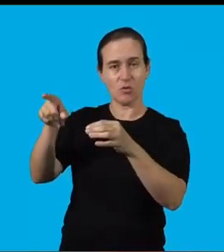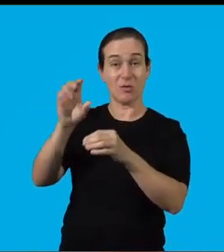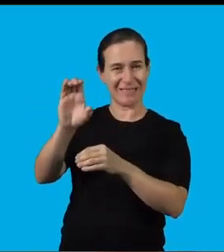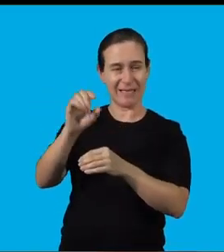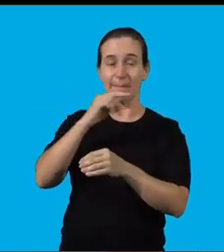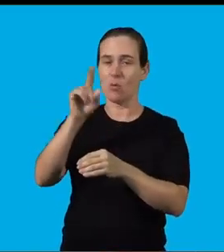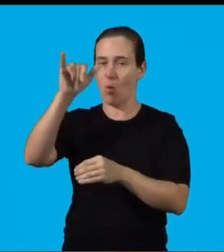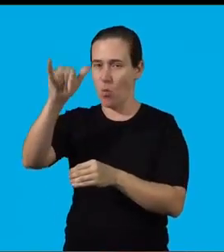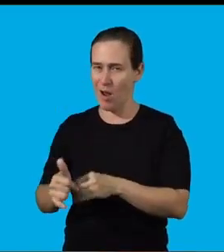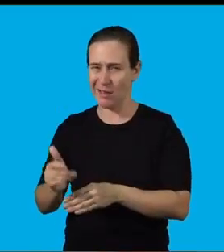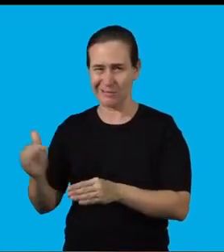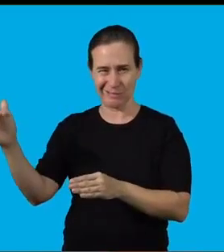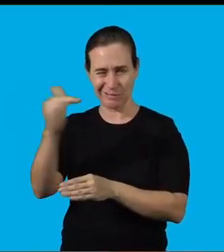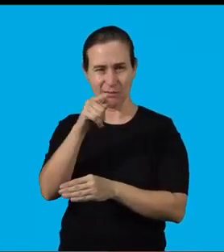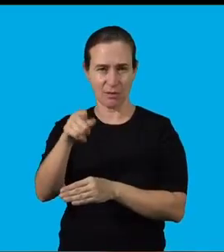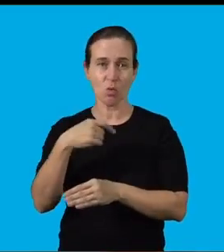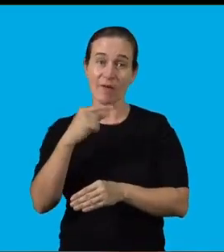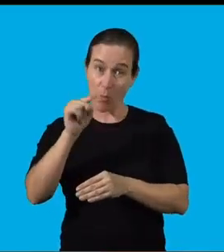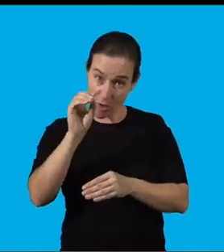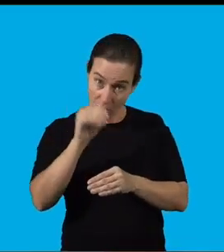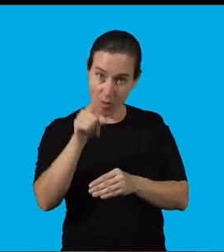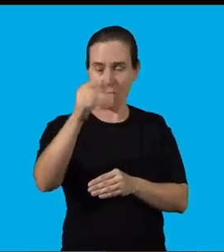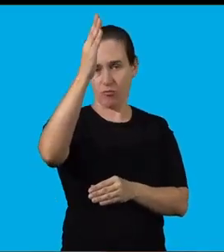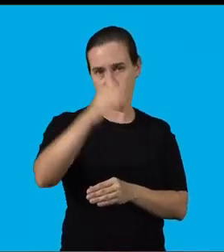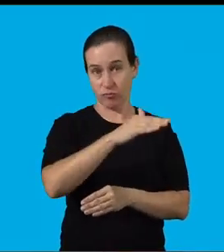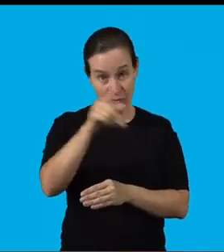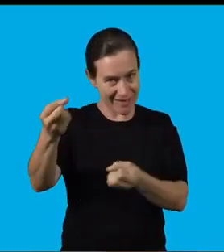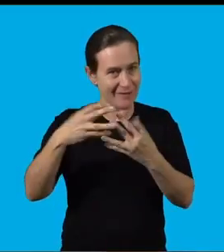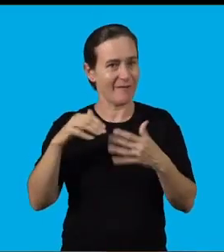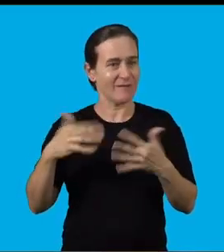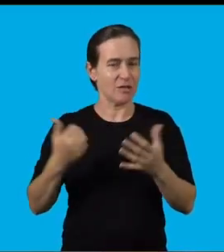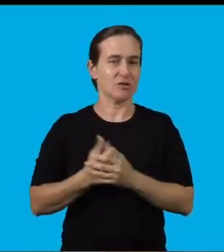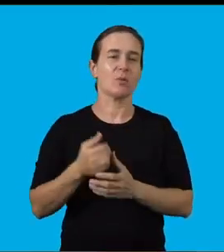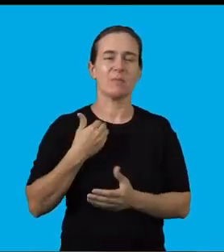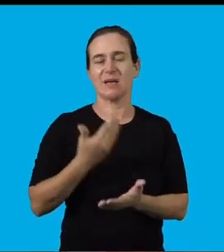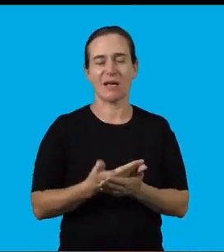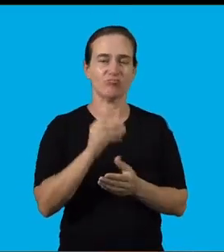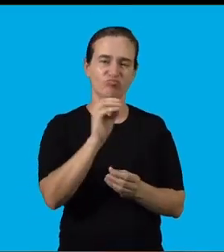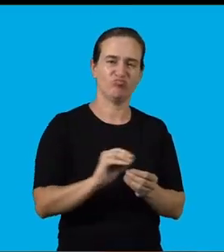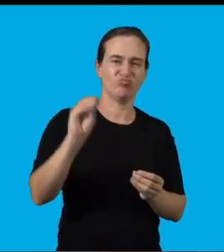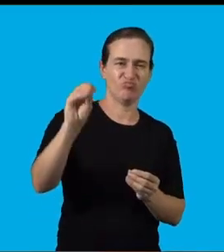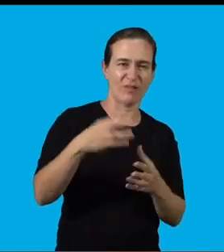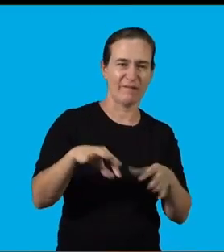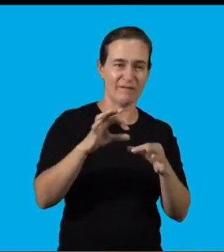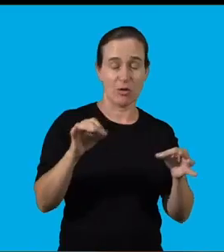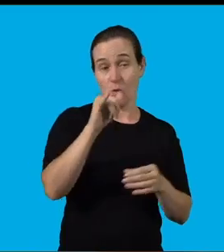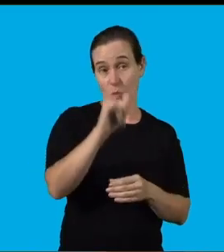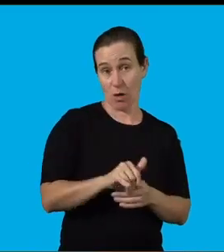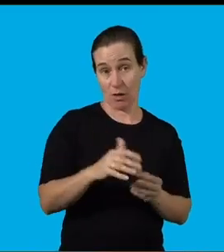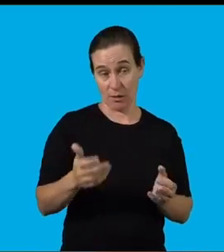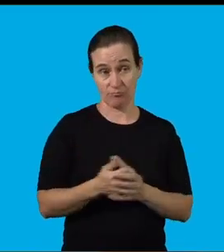find that? Well, we've got a point that's on the graph. They gave it to us. So therefore, I simply substitute. So